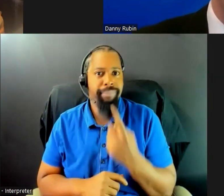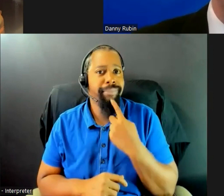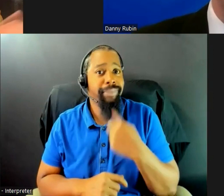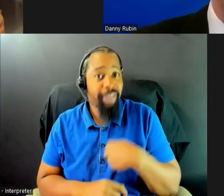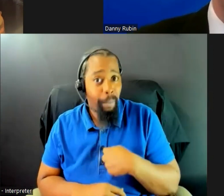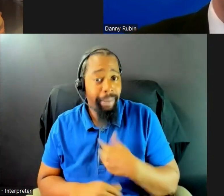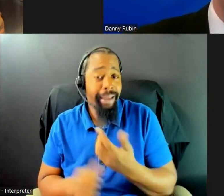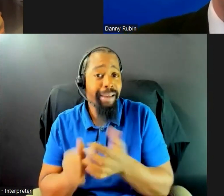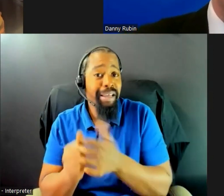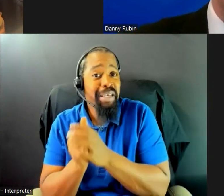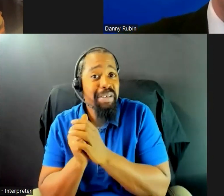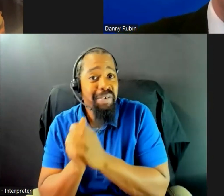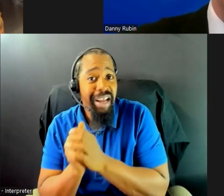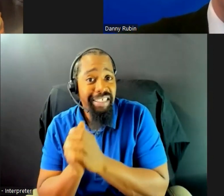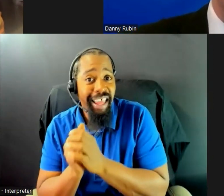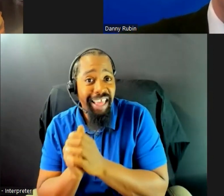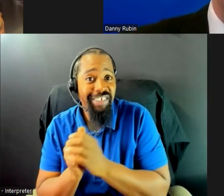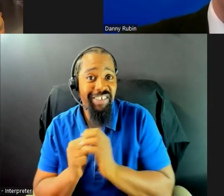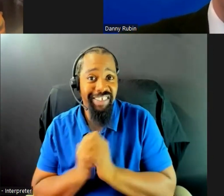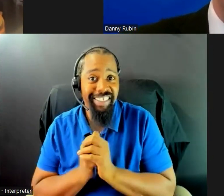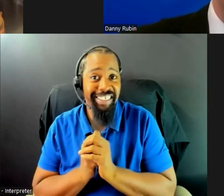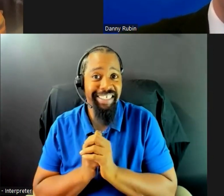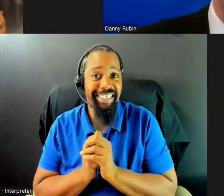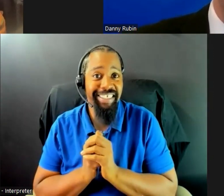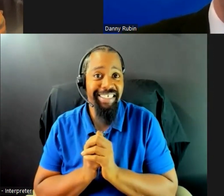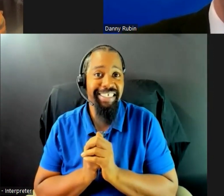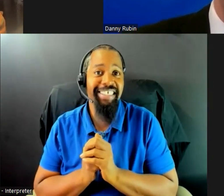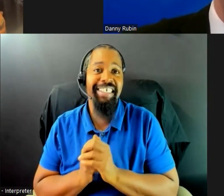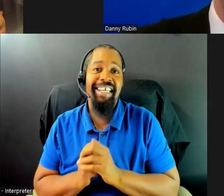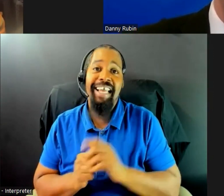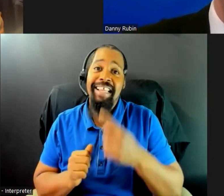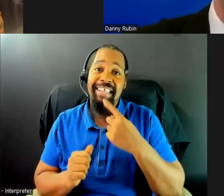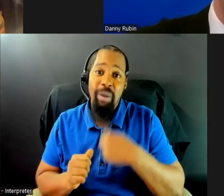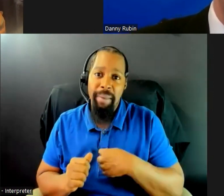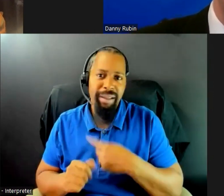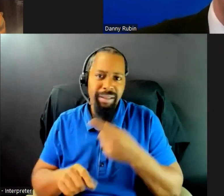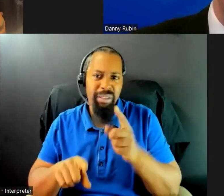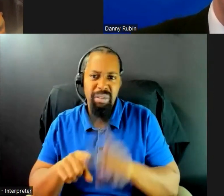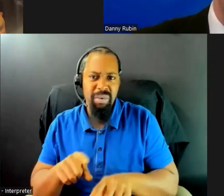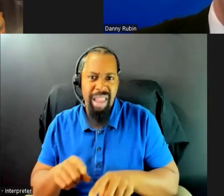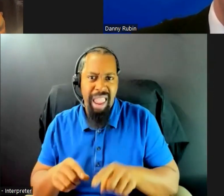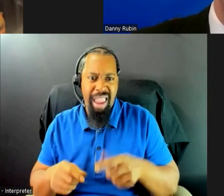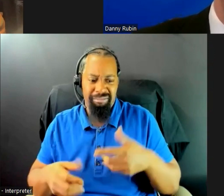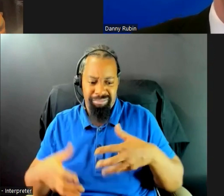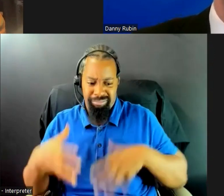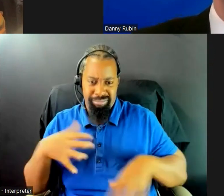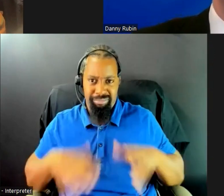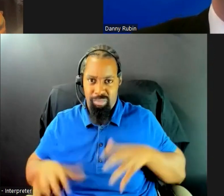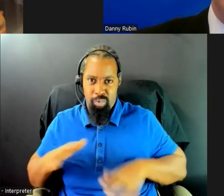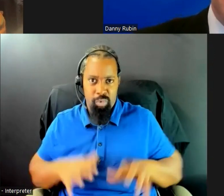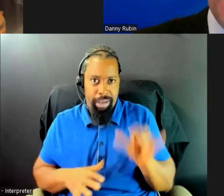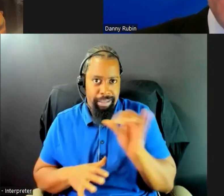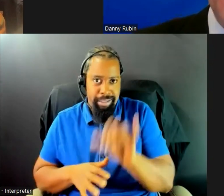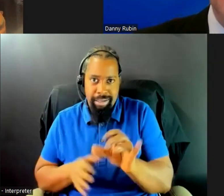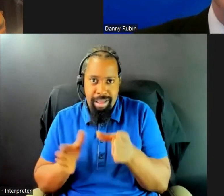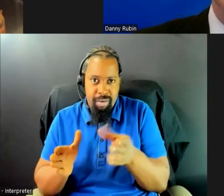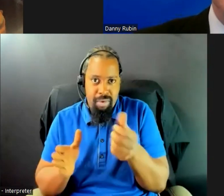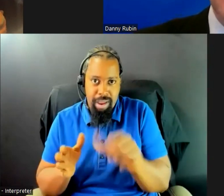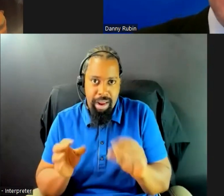told me, you can't dress like this anymore, you know, and you can't be a snob, because nobody likes snobs. Mm.